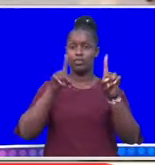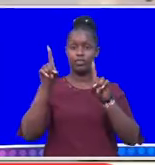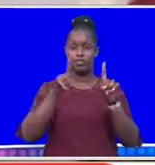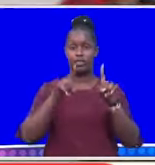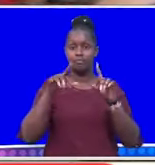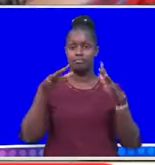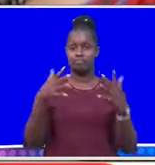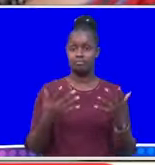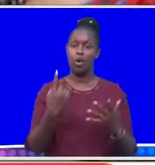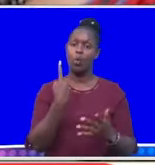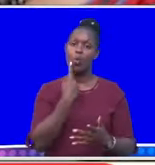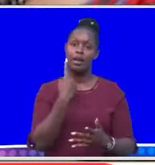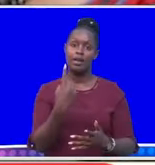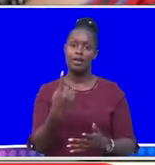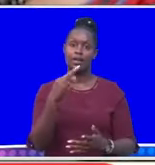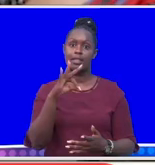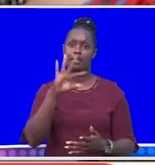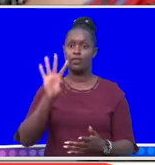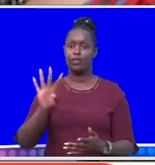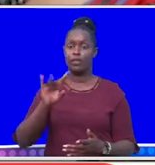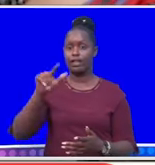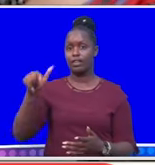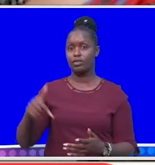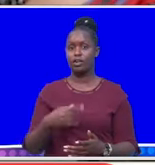will be 134,439